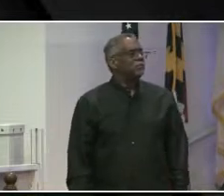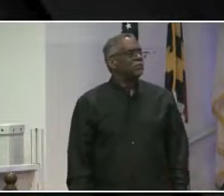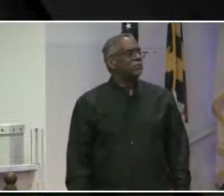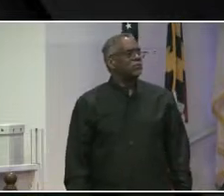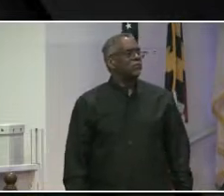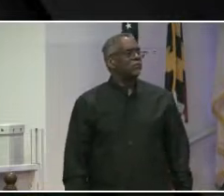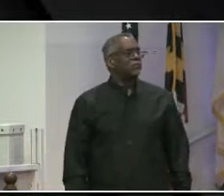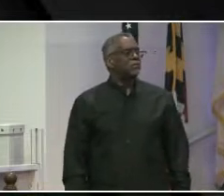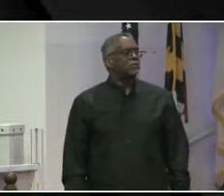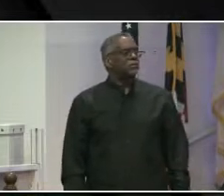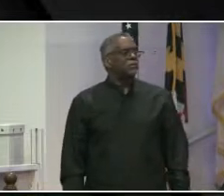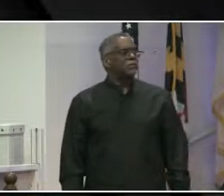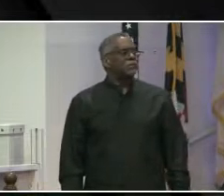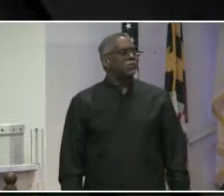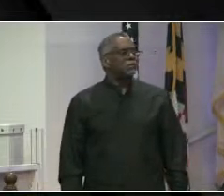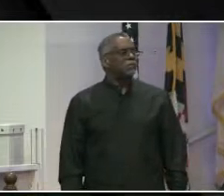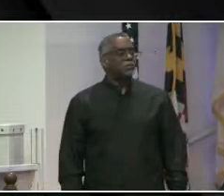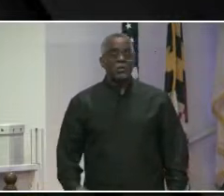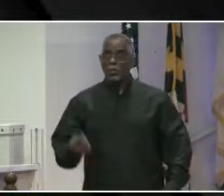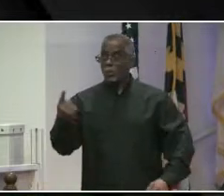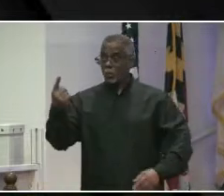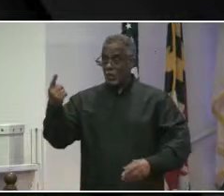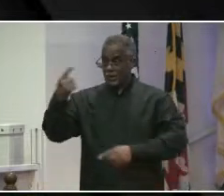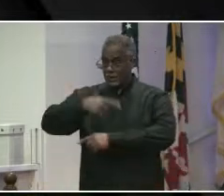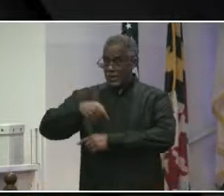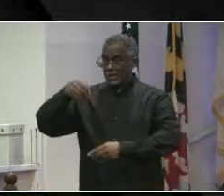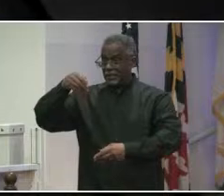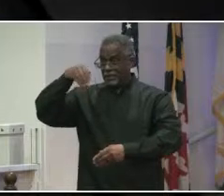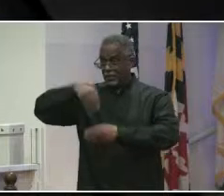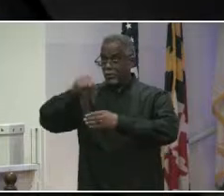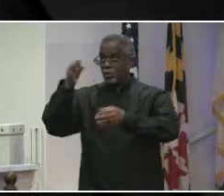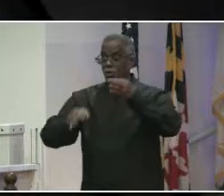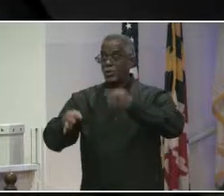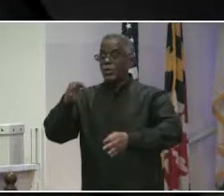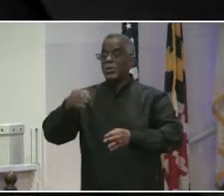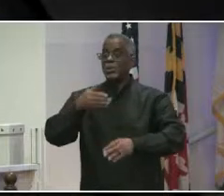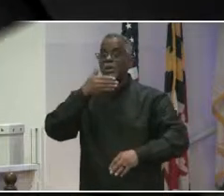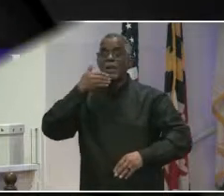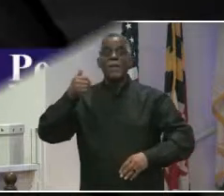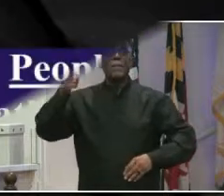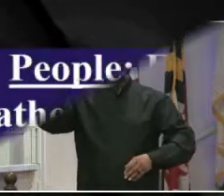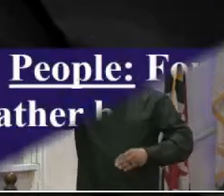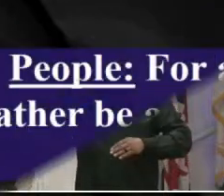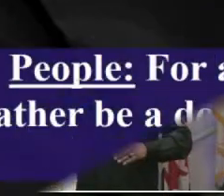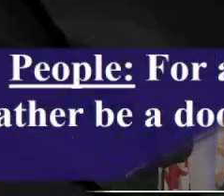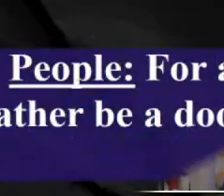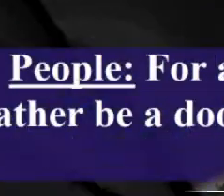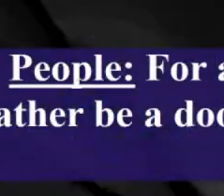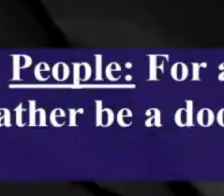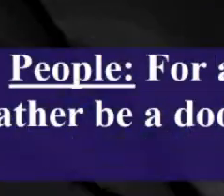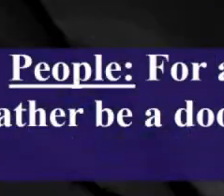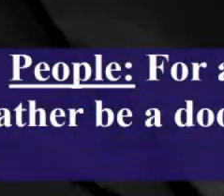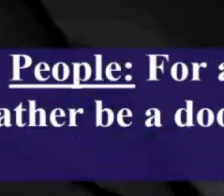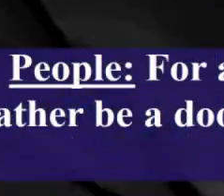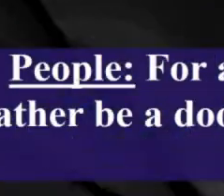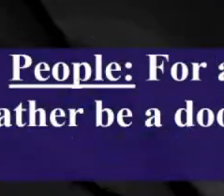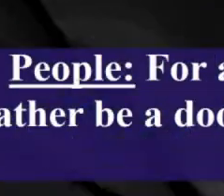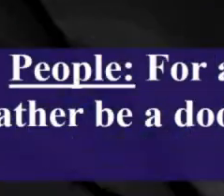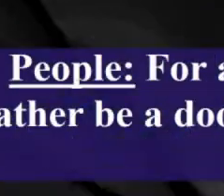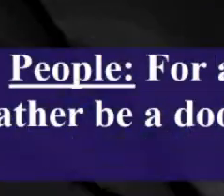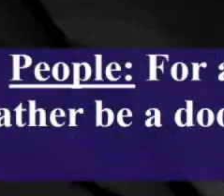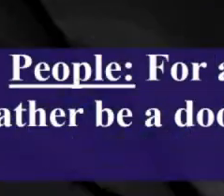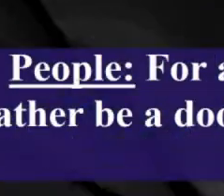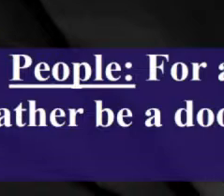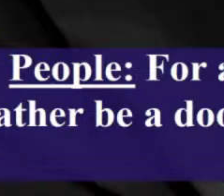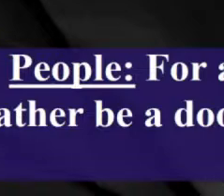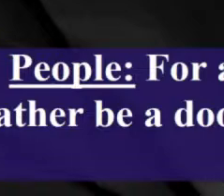There we go. For a day in thy courts are better than 1,000. I'd rather be a doorkeeper in the house of my